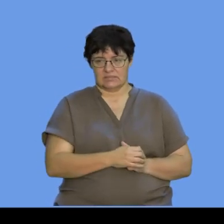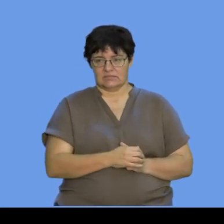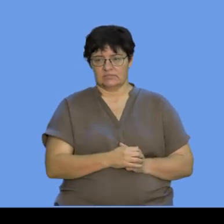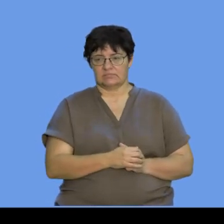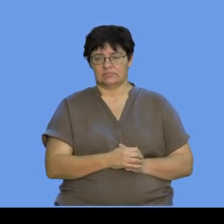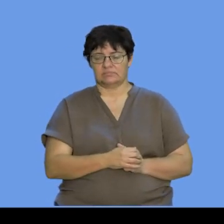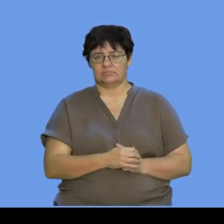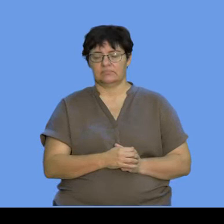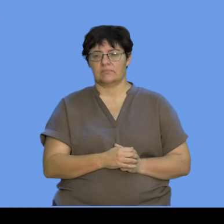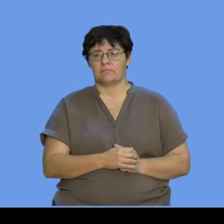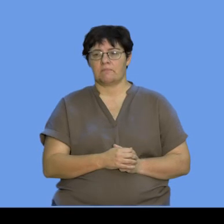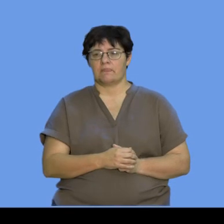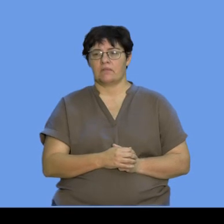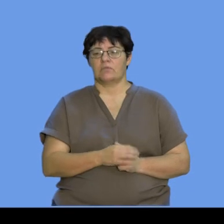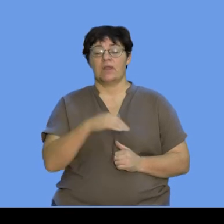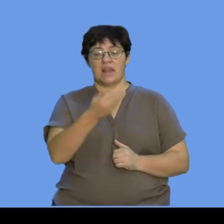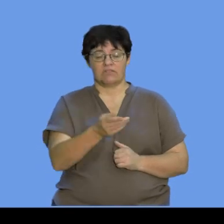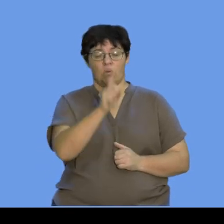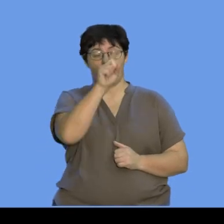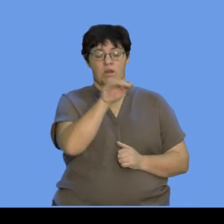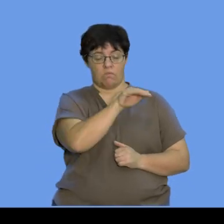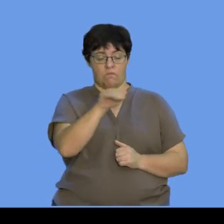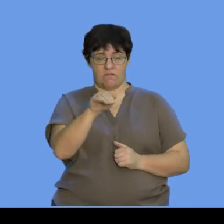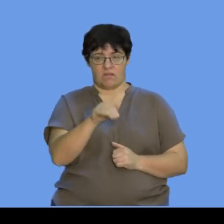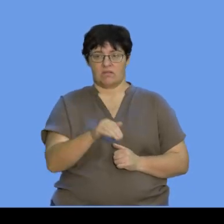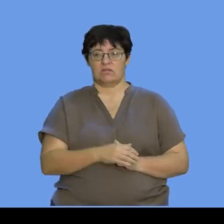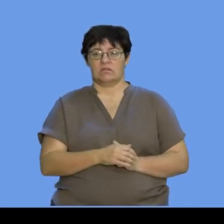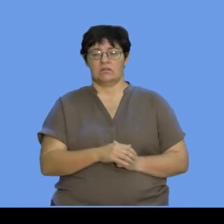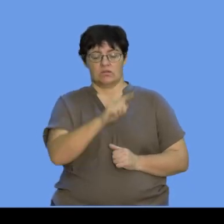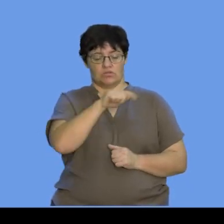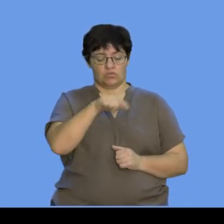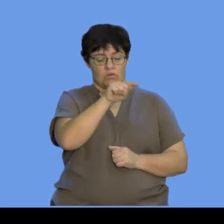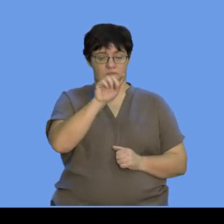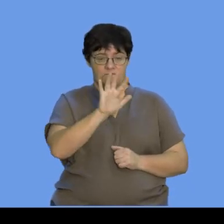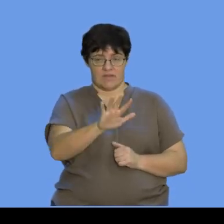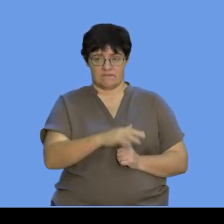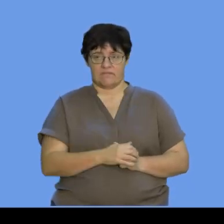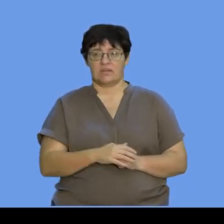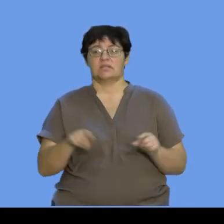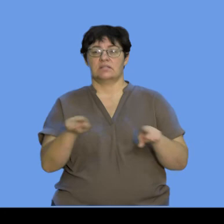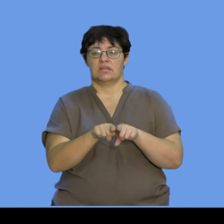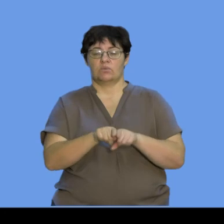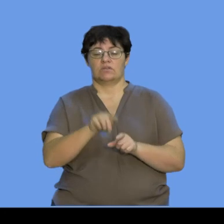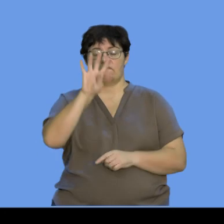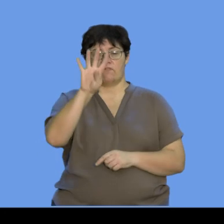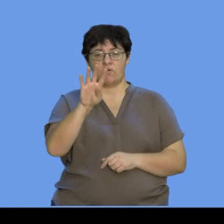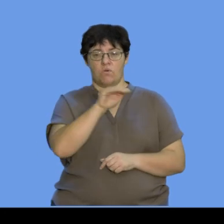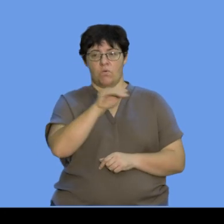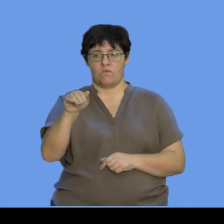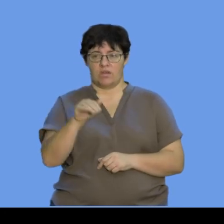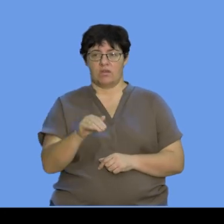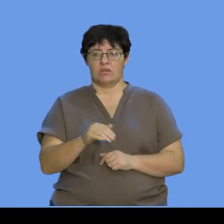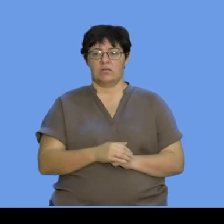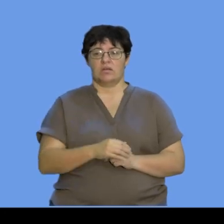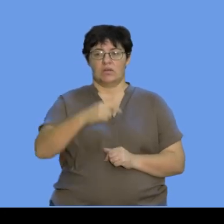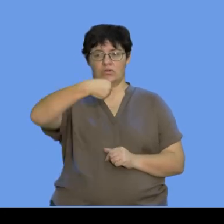can see that they're going to divide each other, right? So now I'm left with 1 over square root of 5 is equals to